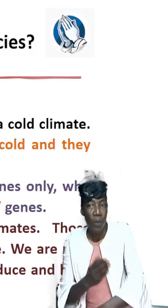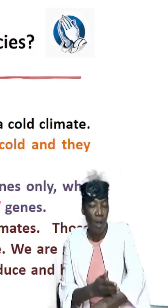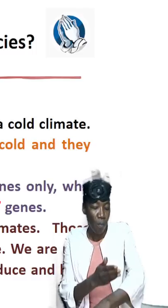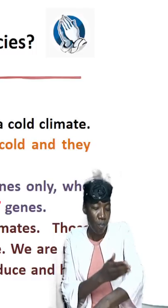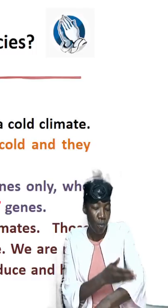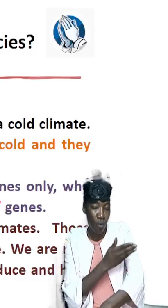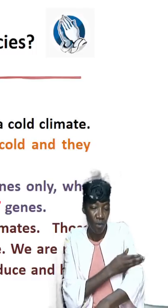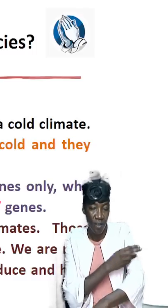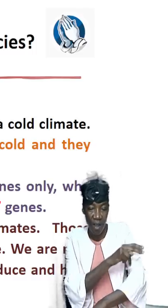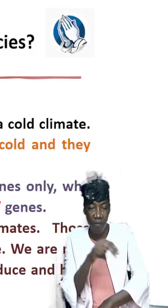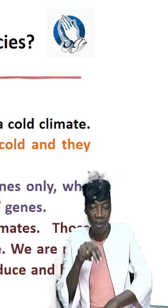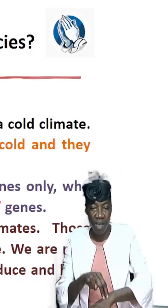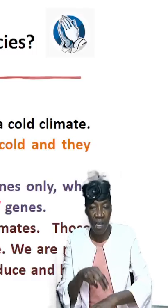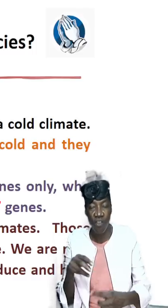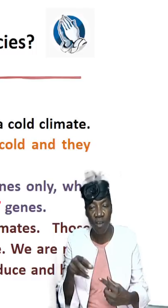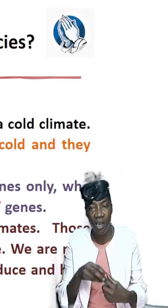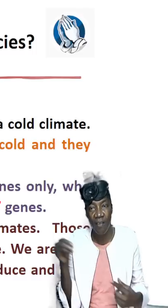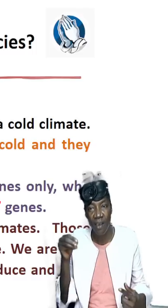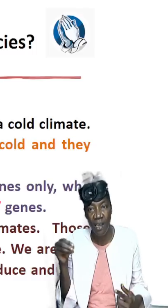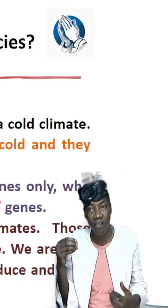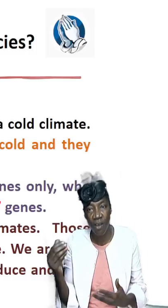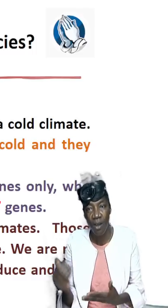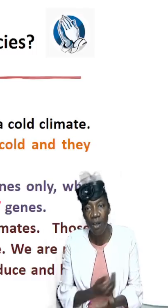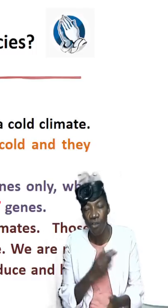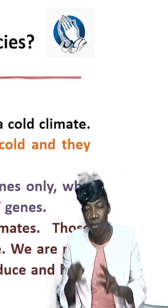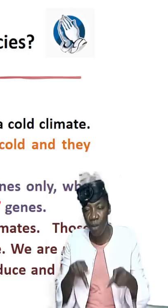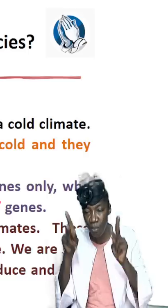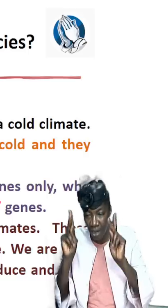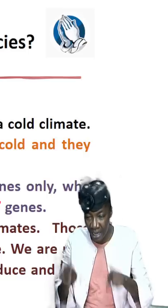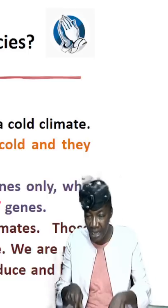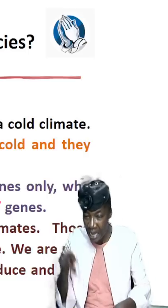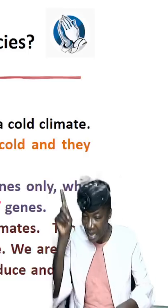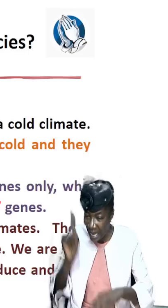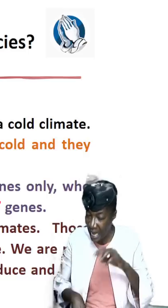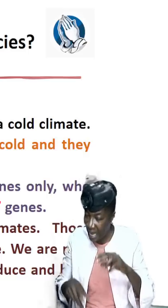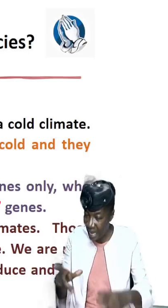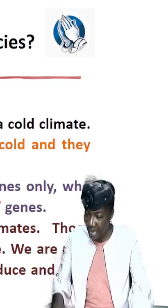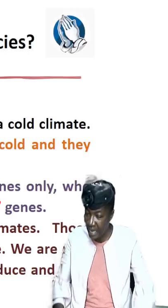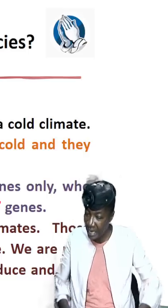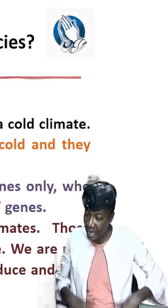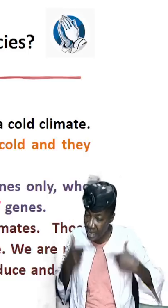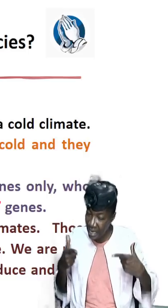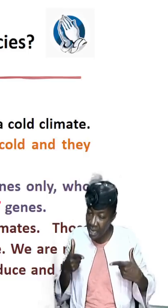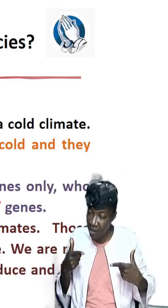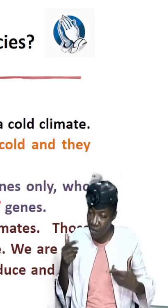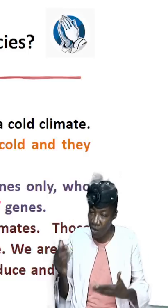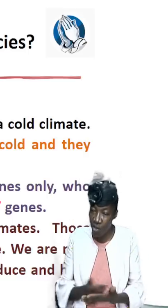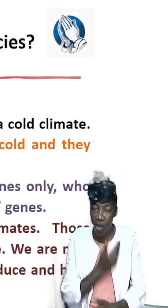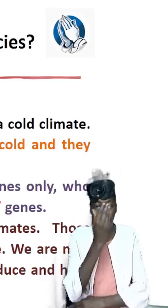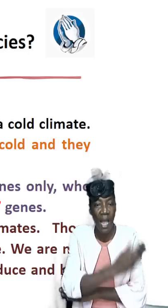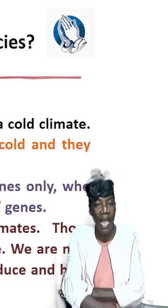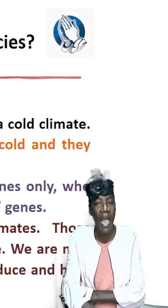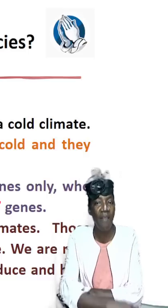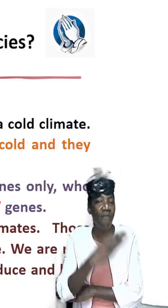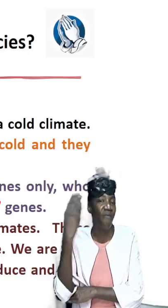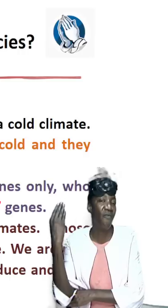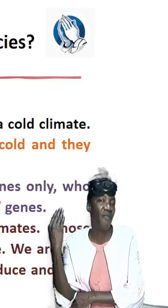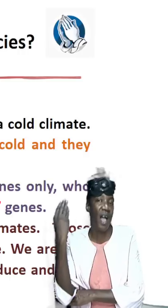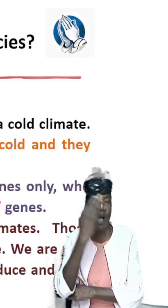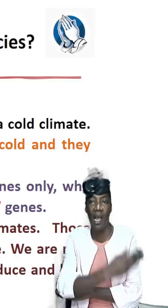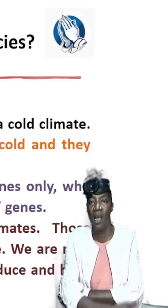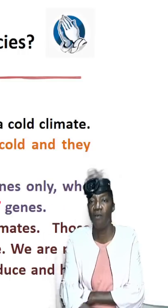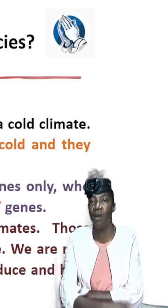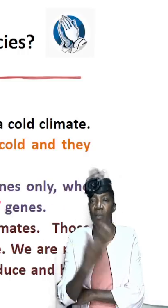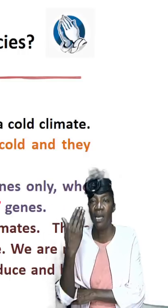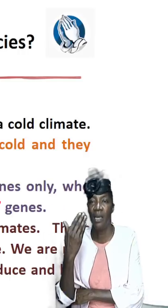selection, where some people just can't survive in a certain environment. Now, let us say those with short hair or